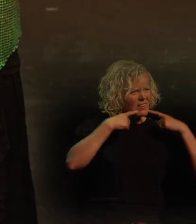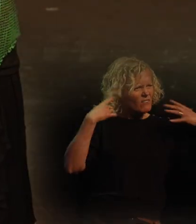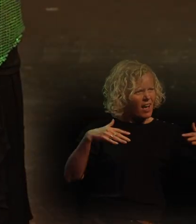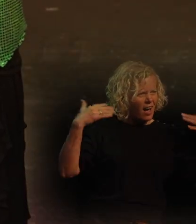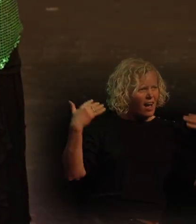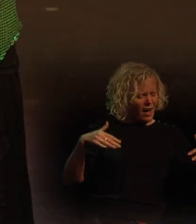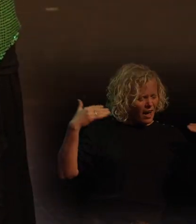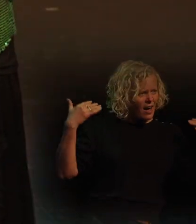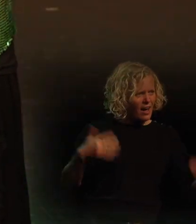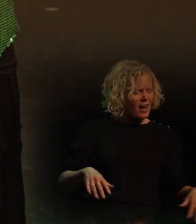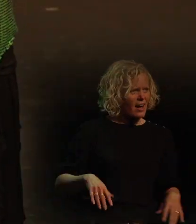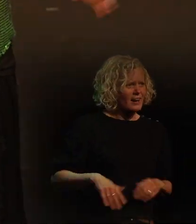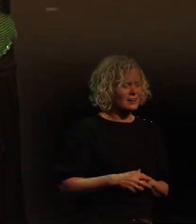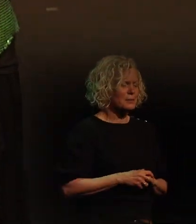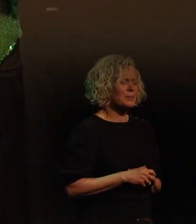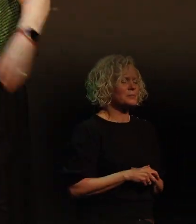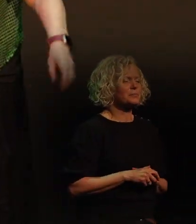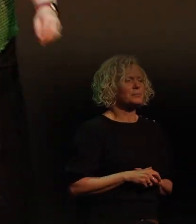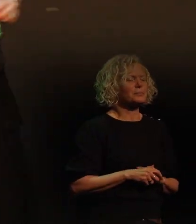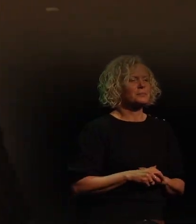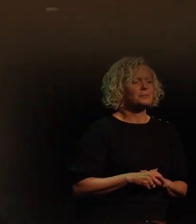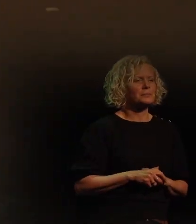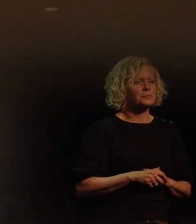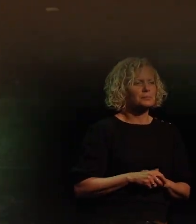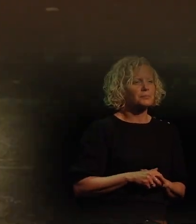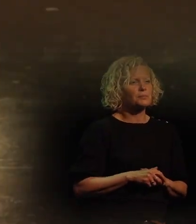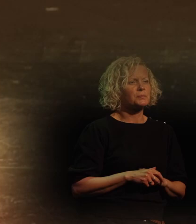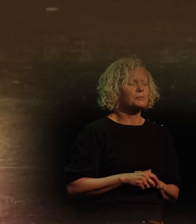are divine.